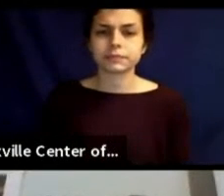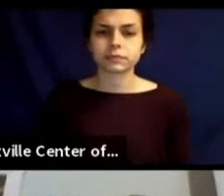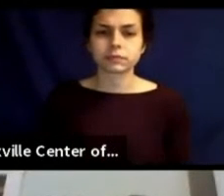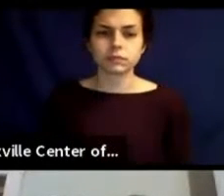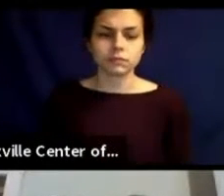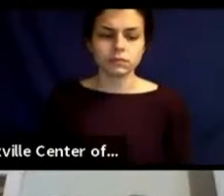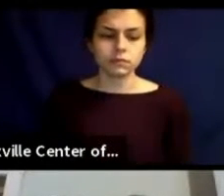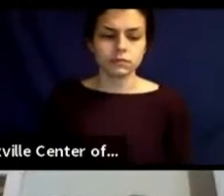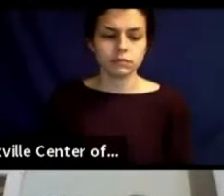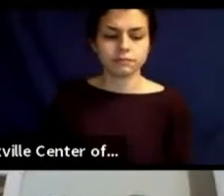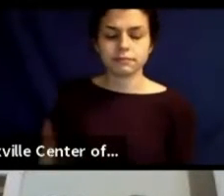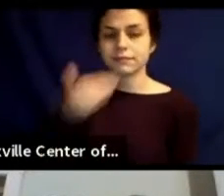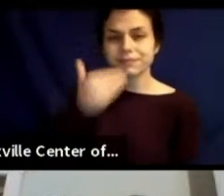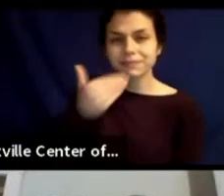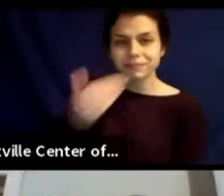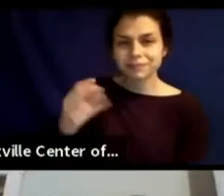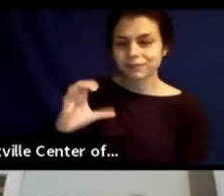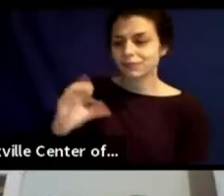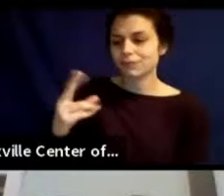Thanks, Charity.